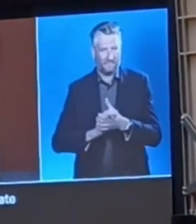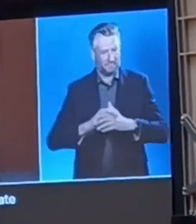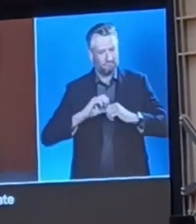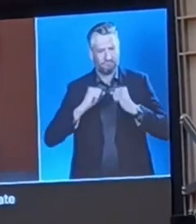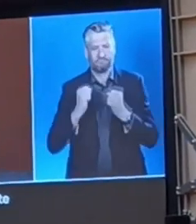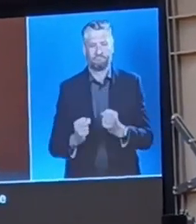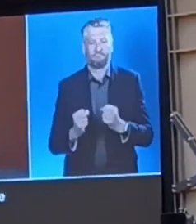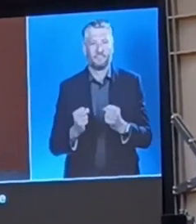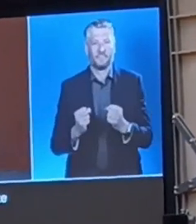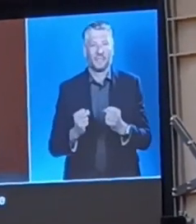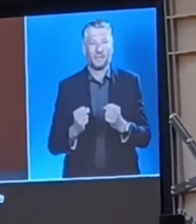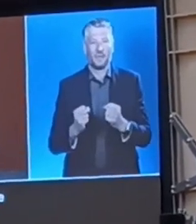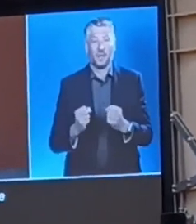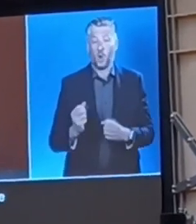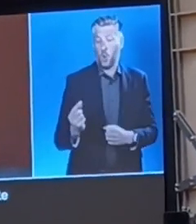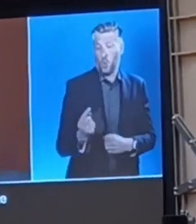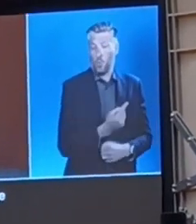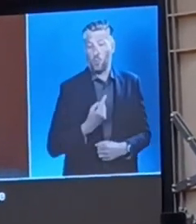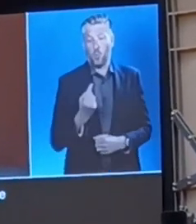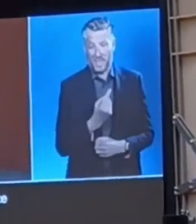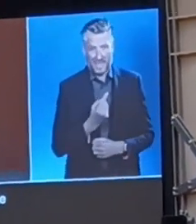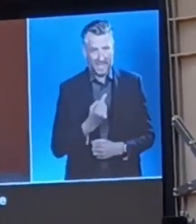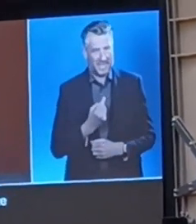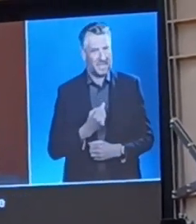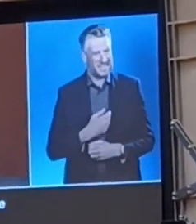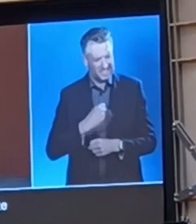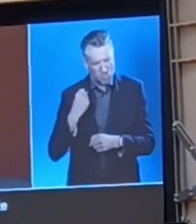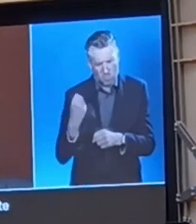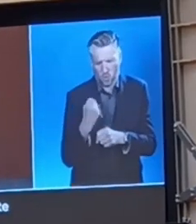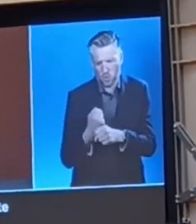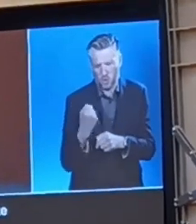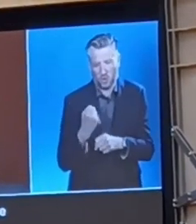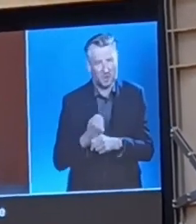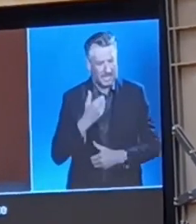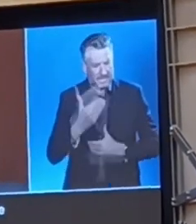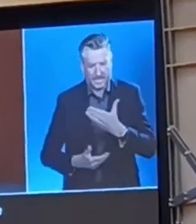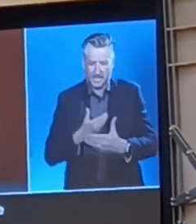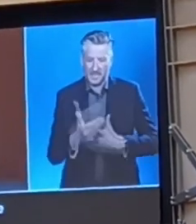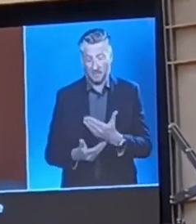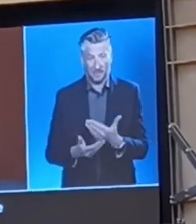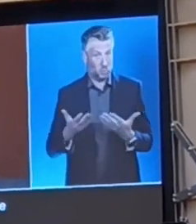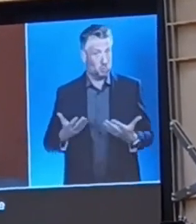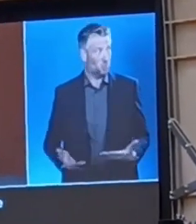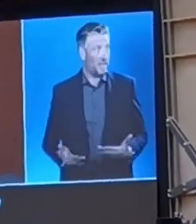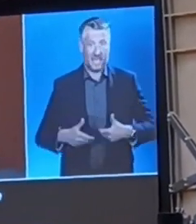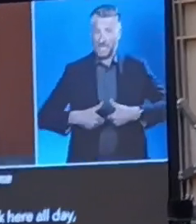That we are going to work here all day, all together,